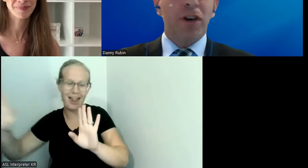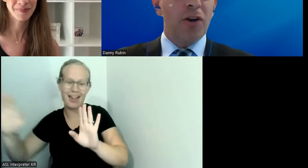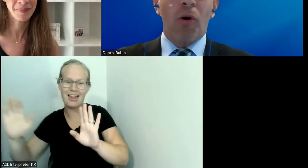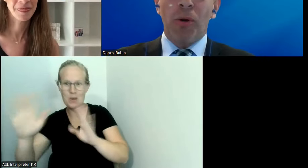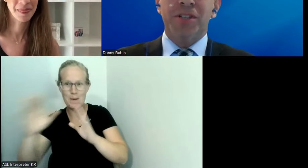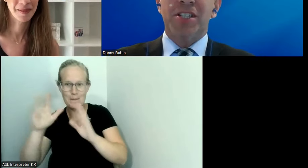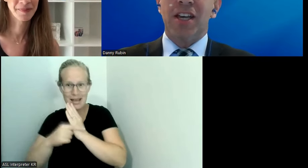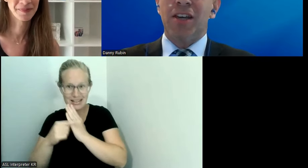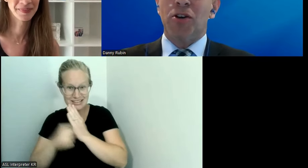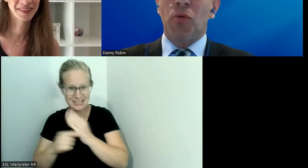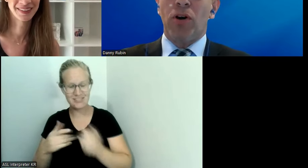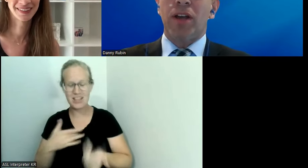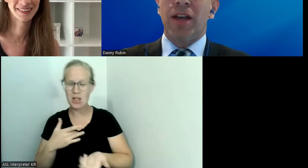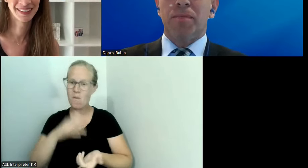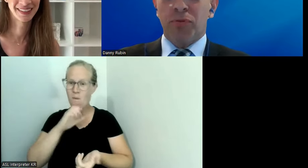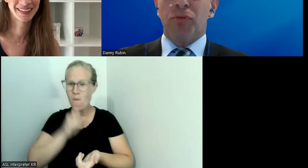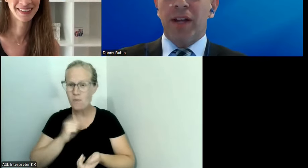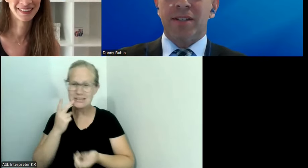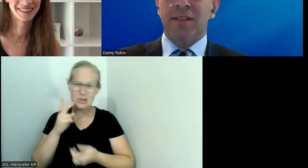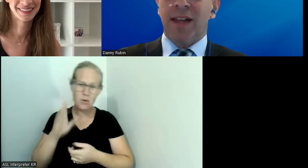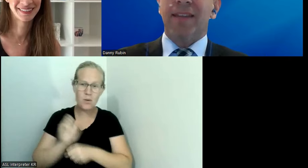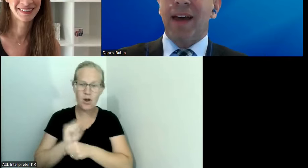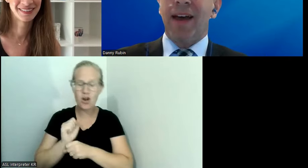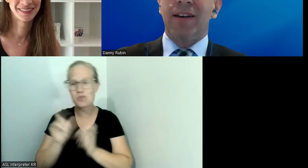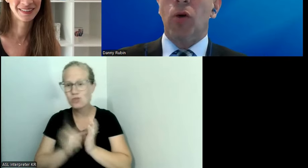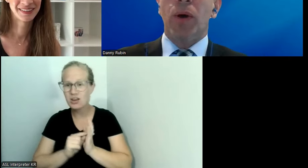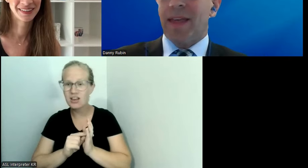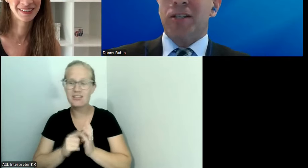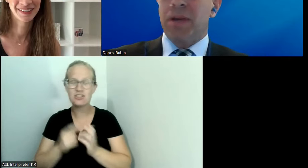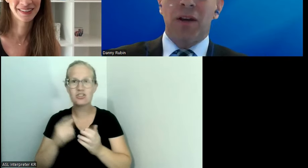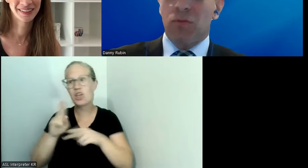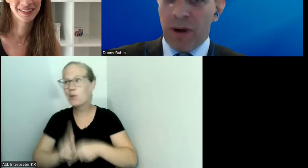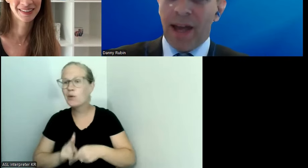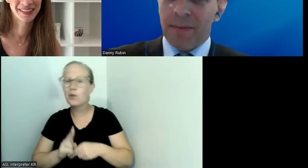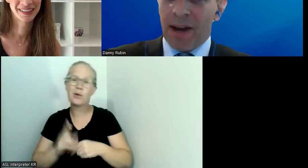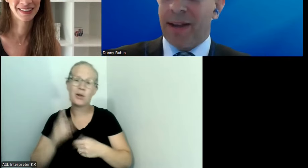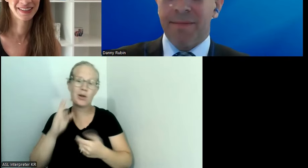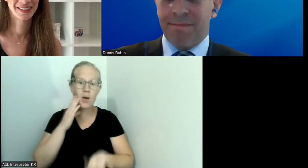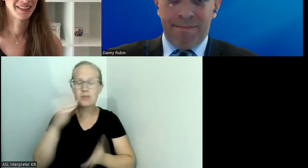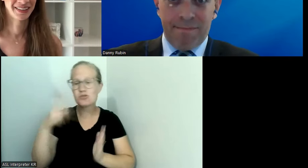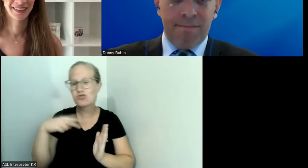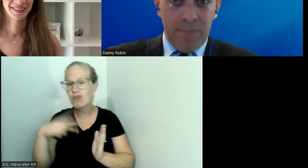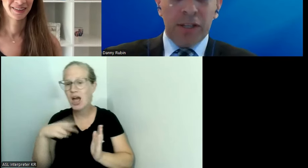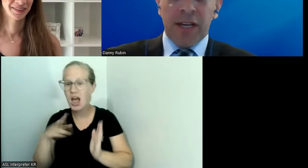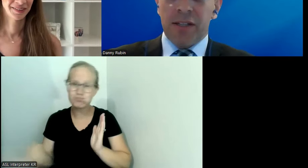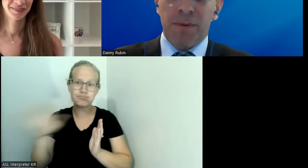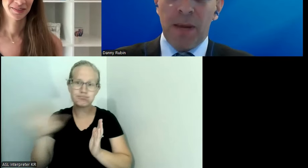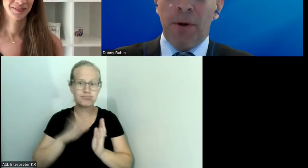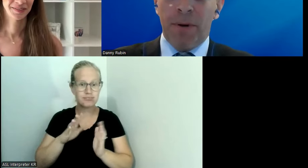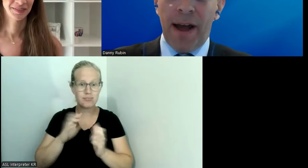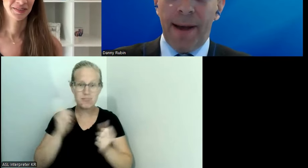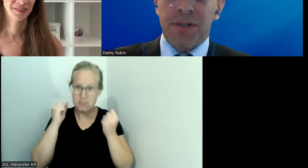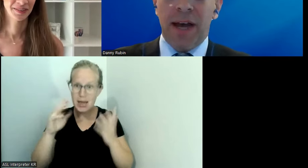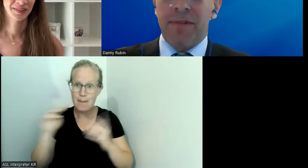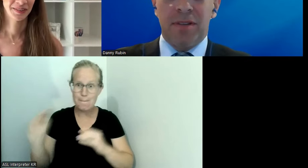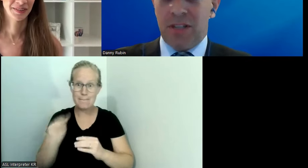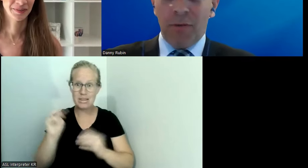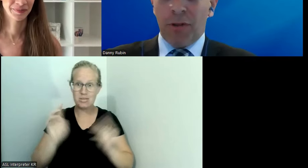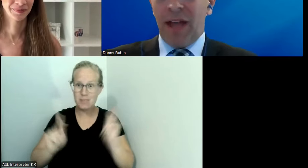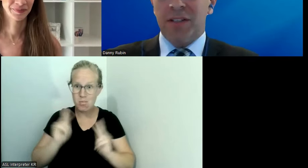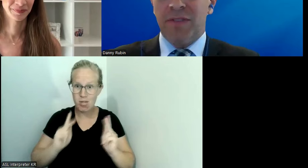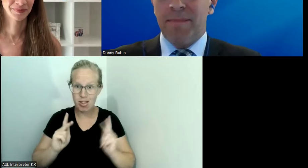Does it ever get old seeing your work in print like that, knowing that it's being read by millions of people, perhaps